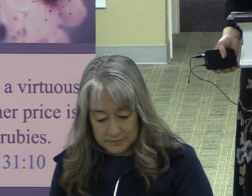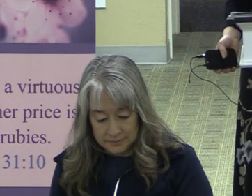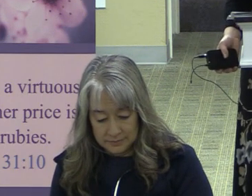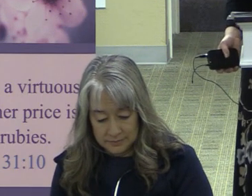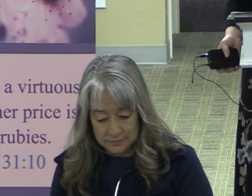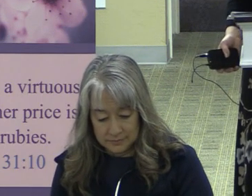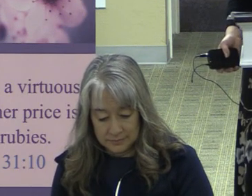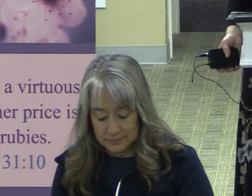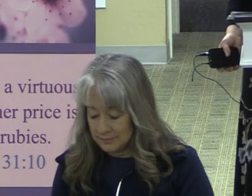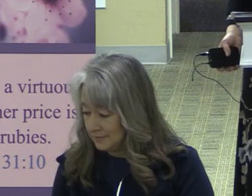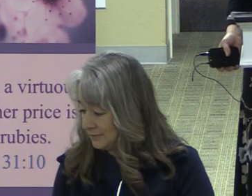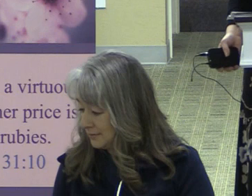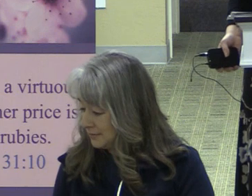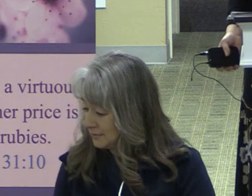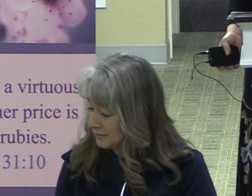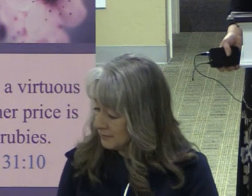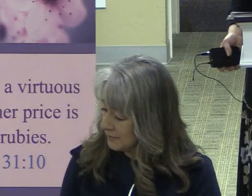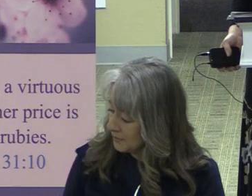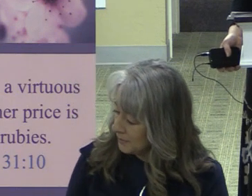it says,